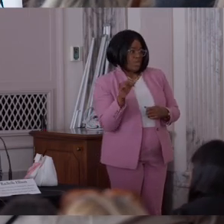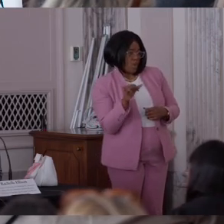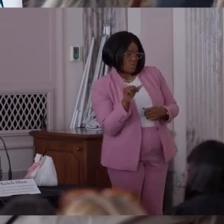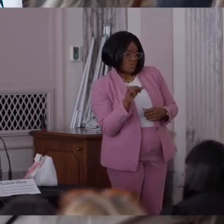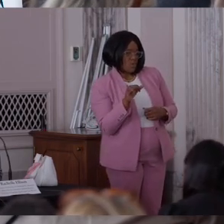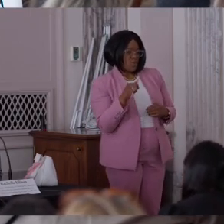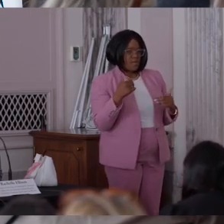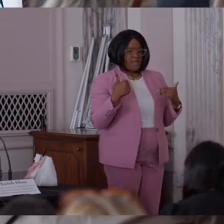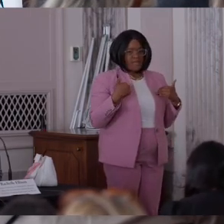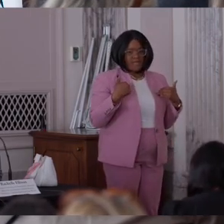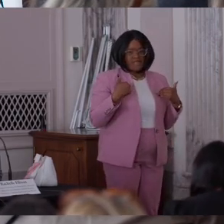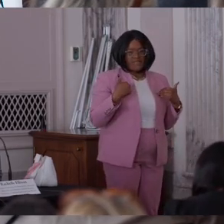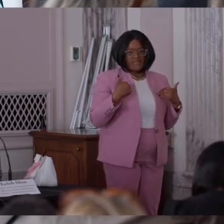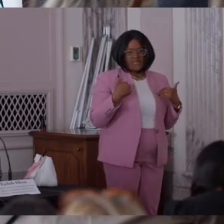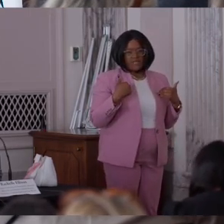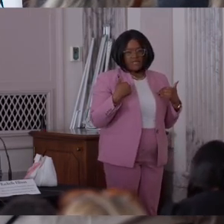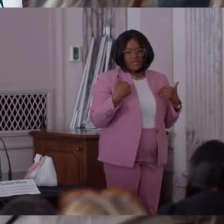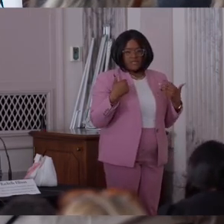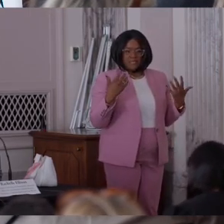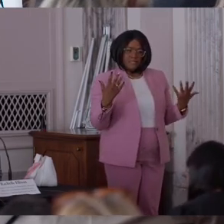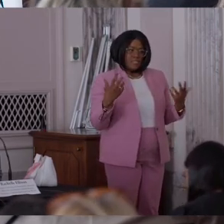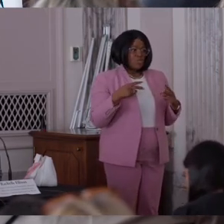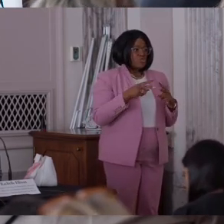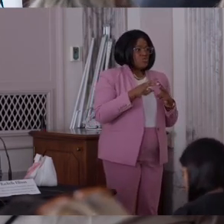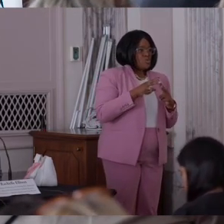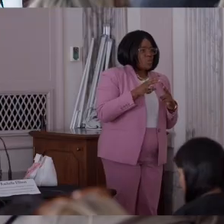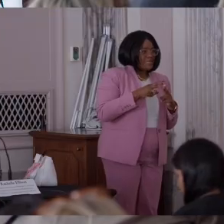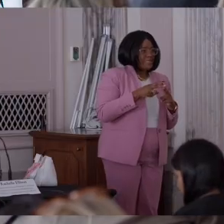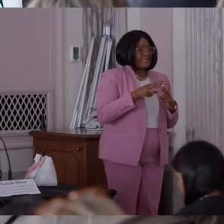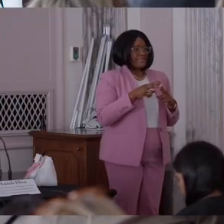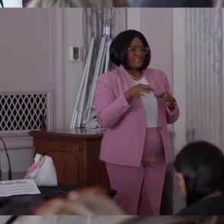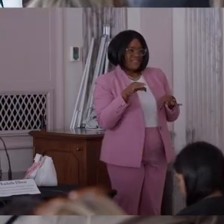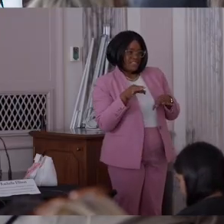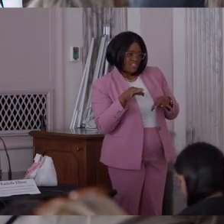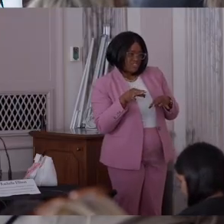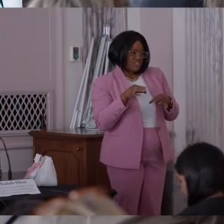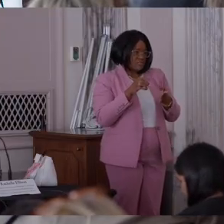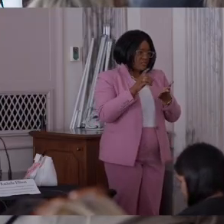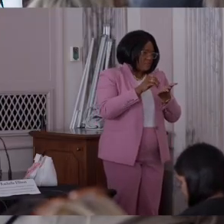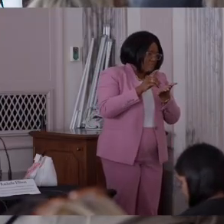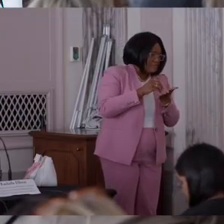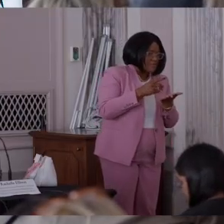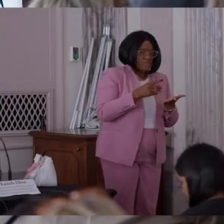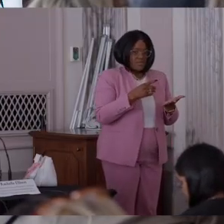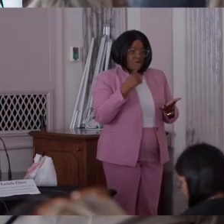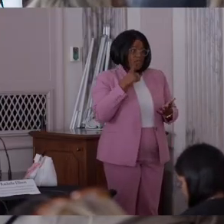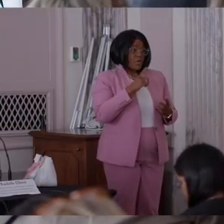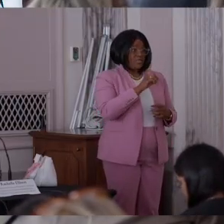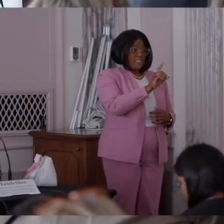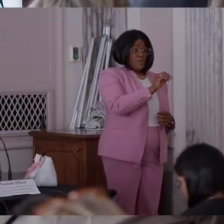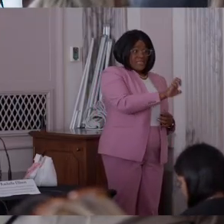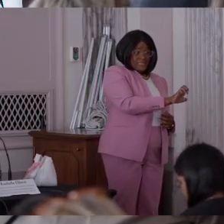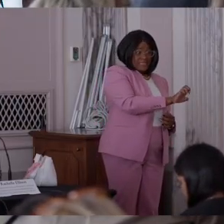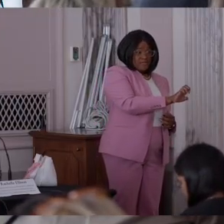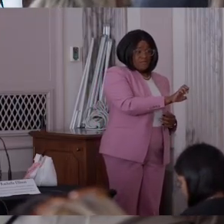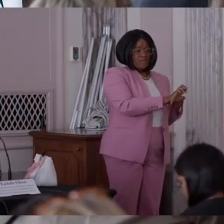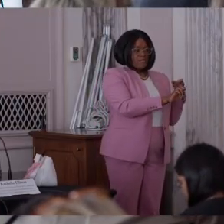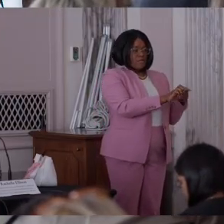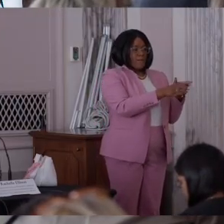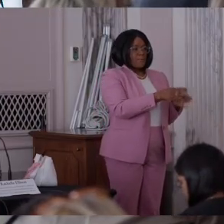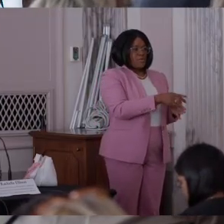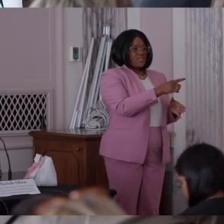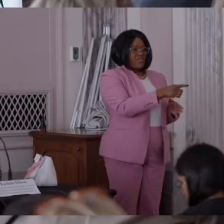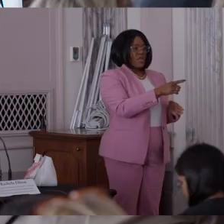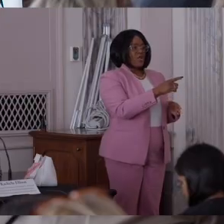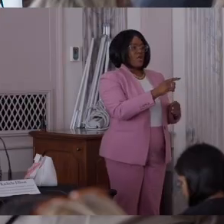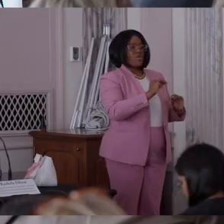also have sort of dueling definitions. So for the Department of Education, that person would be